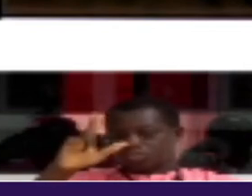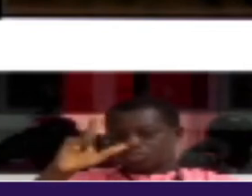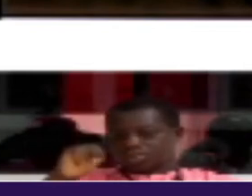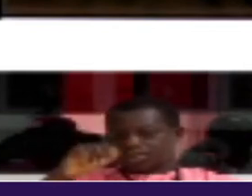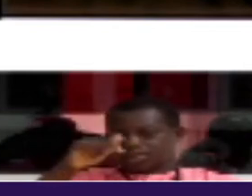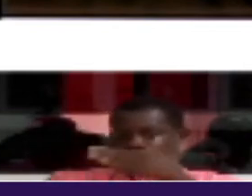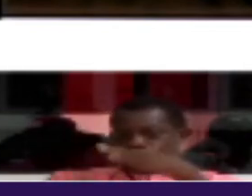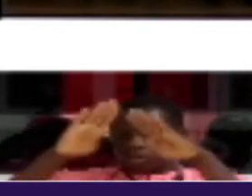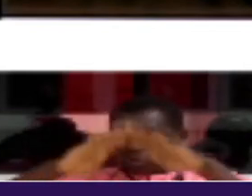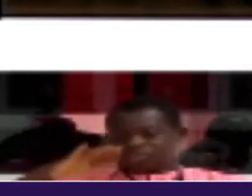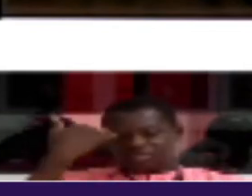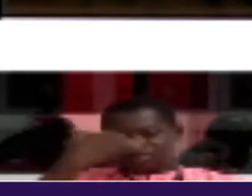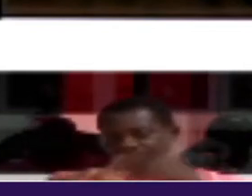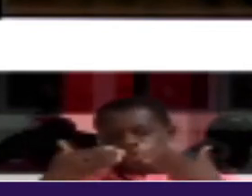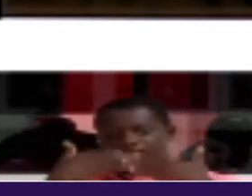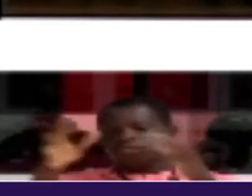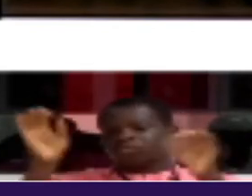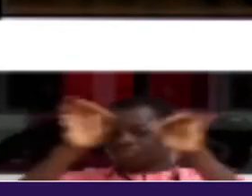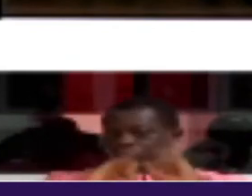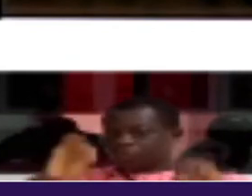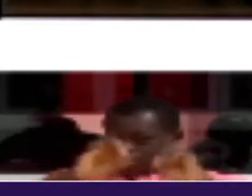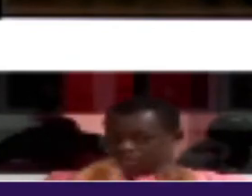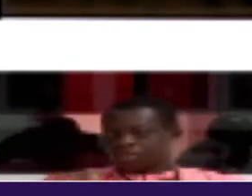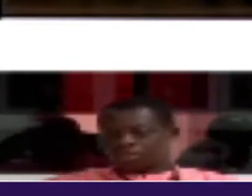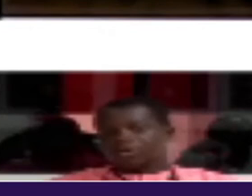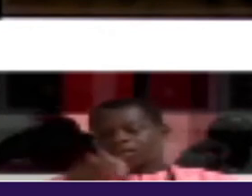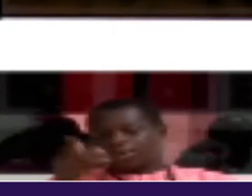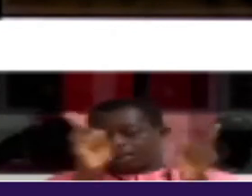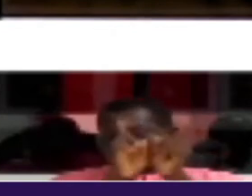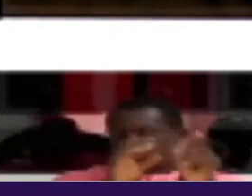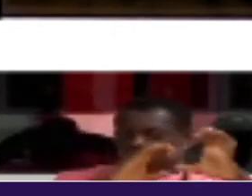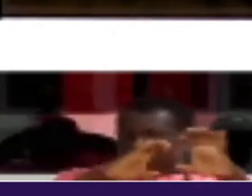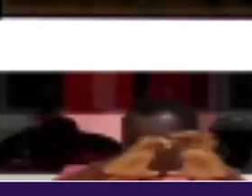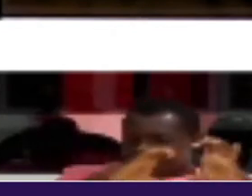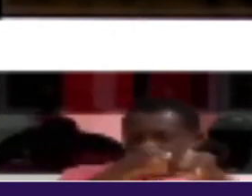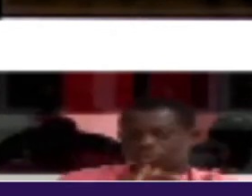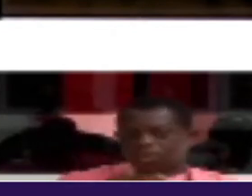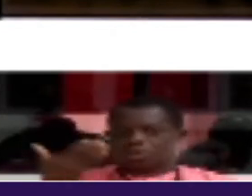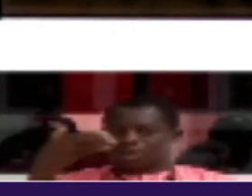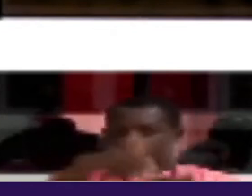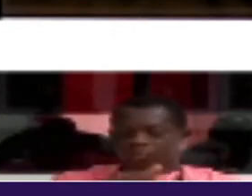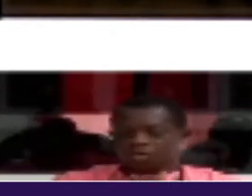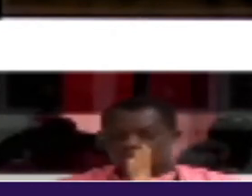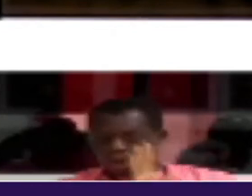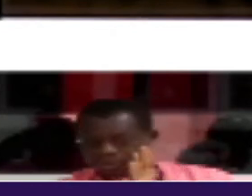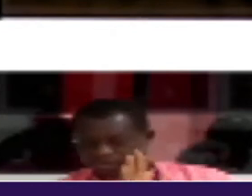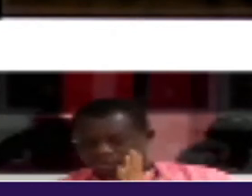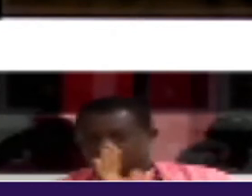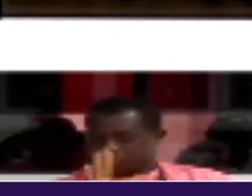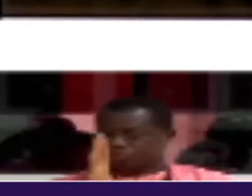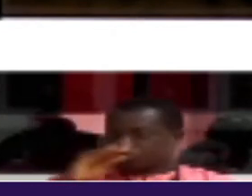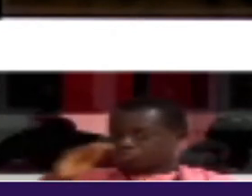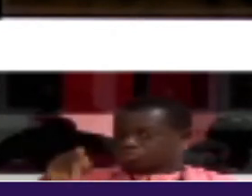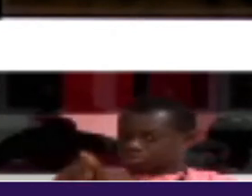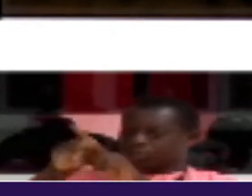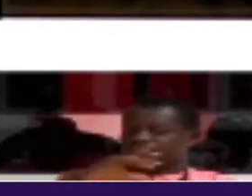quiet. So later he tell them, no, give me a chance, let me talk to this man. Then when he talked to me, when he finished, then he tell me, go and